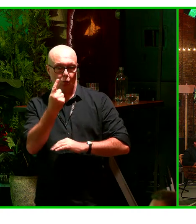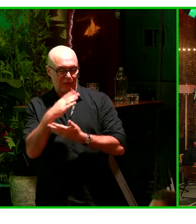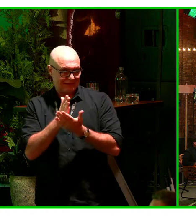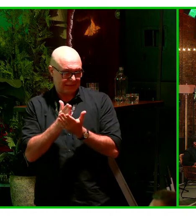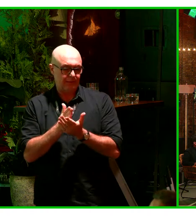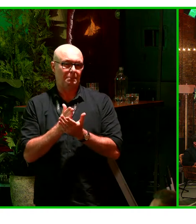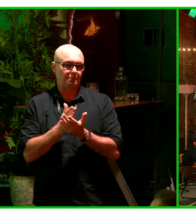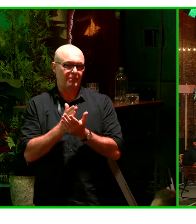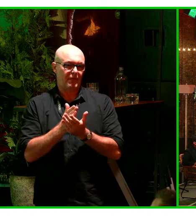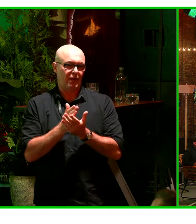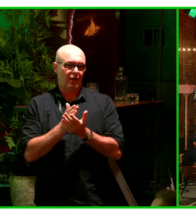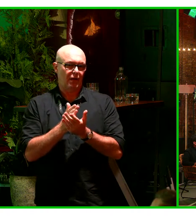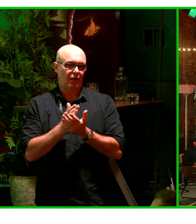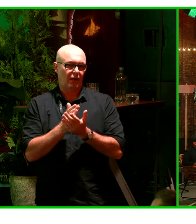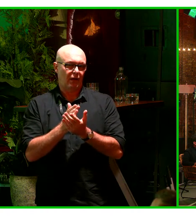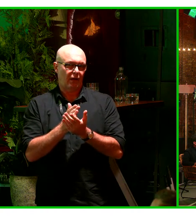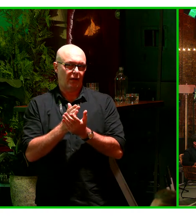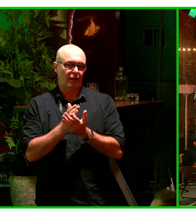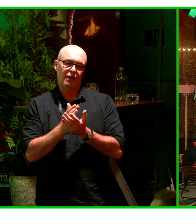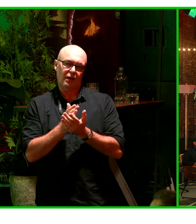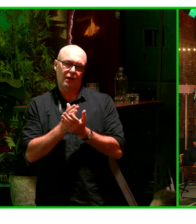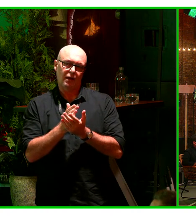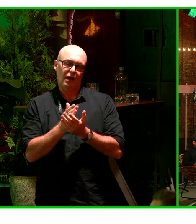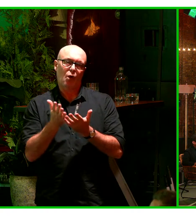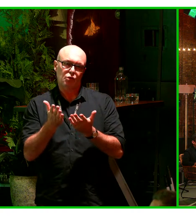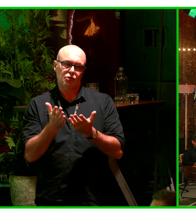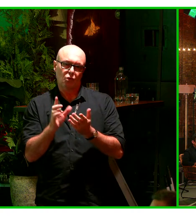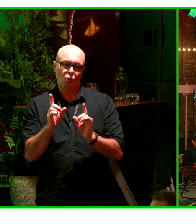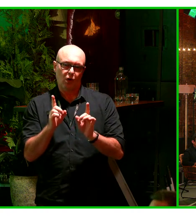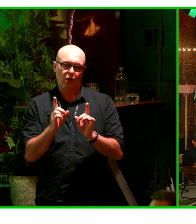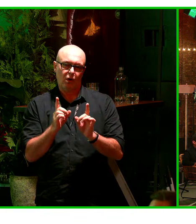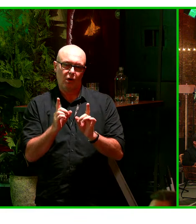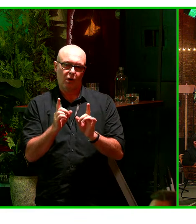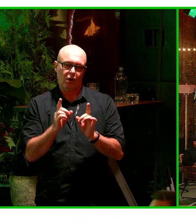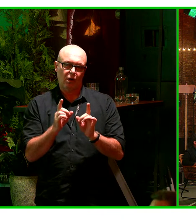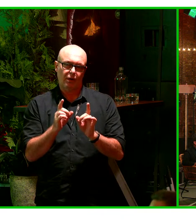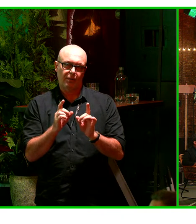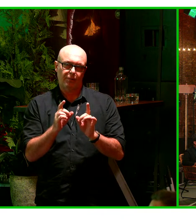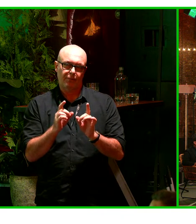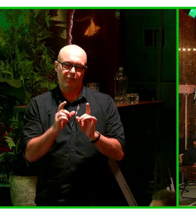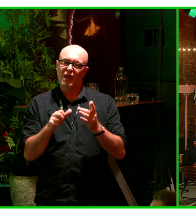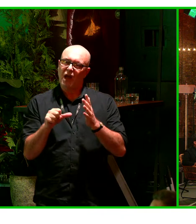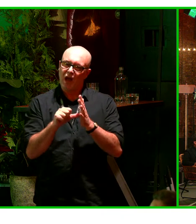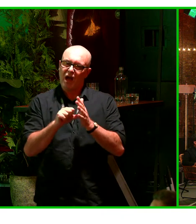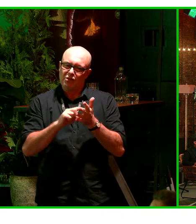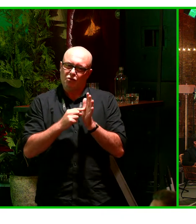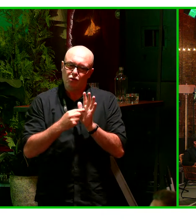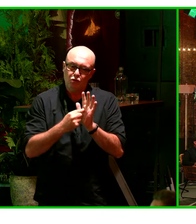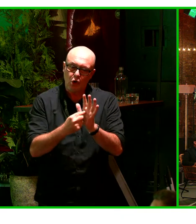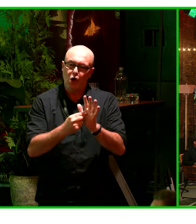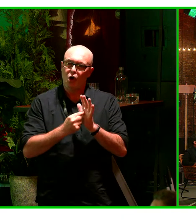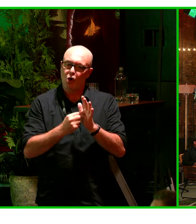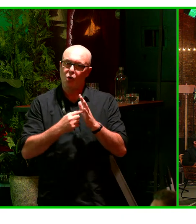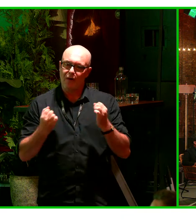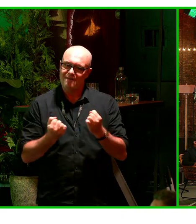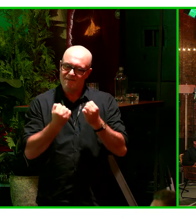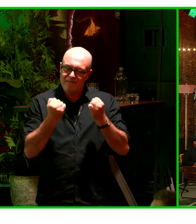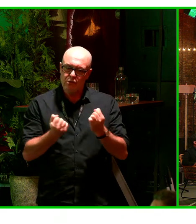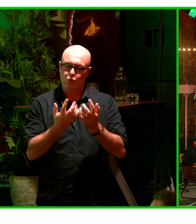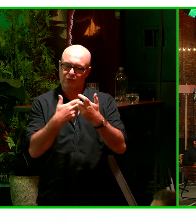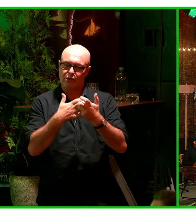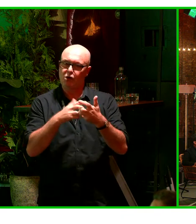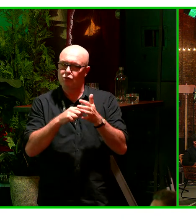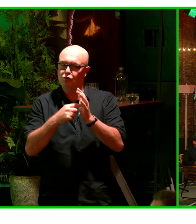vibrant, was about the ability or inability to be able to demonstrate some of their retrofittable technologies in existing